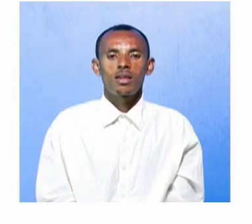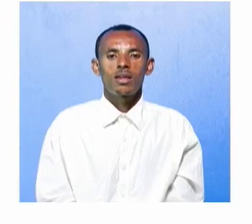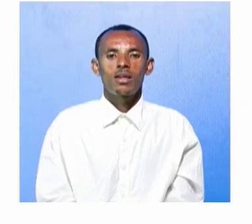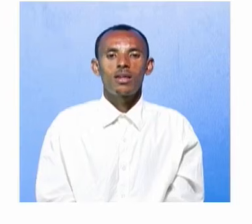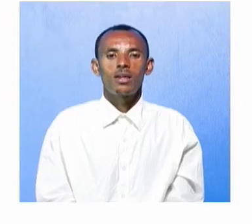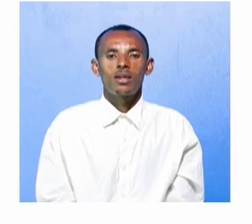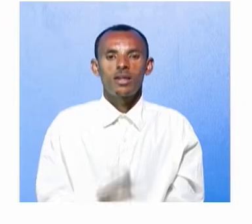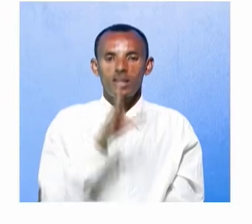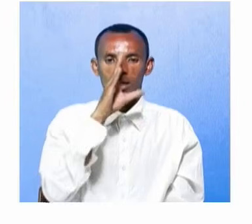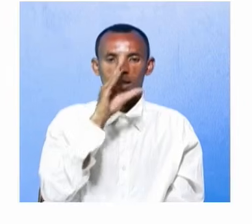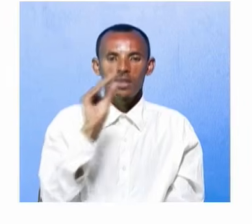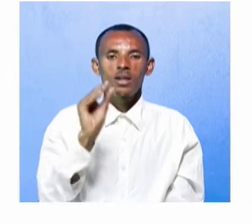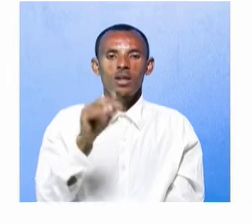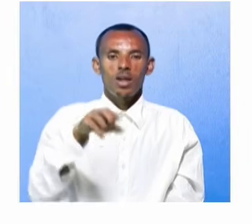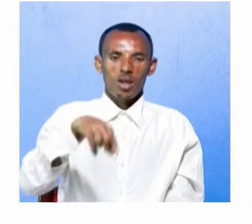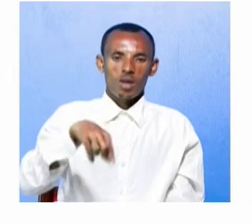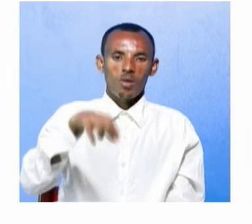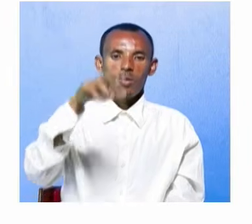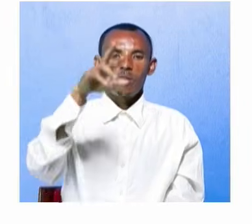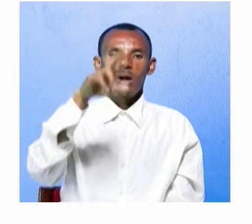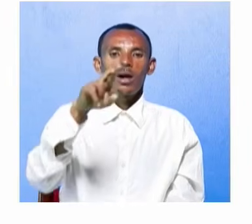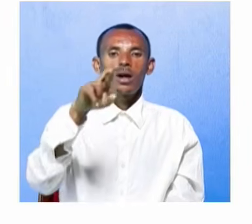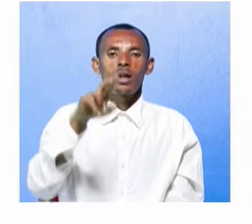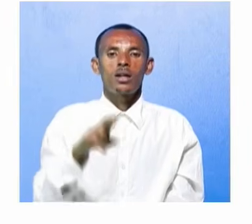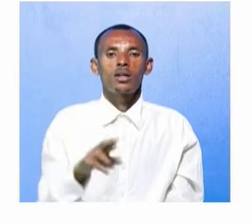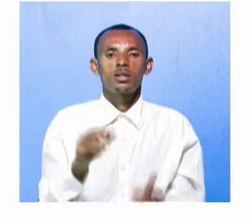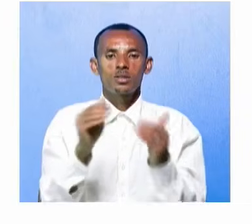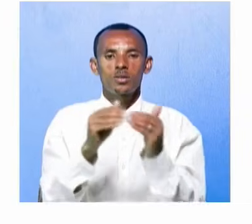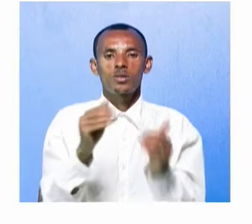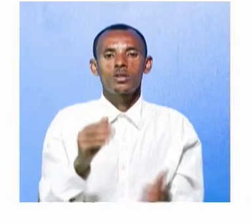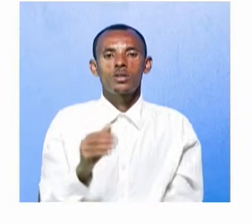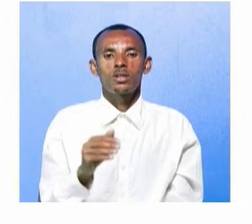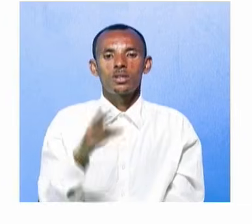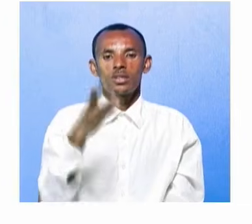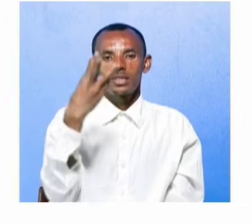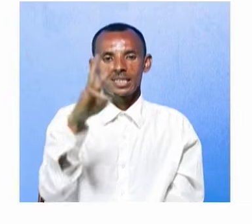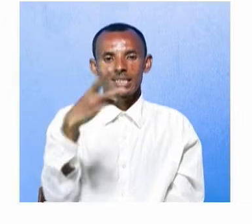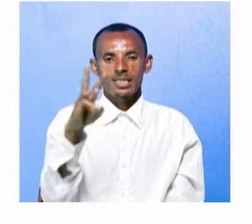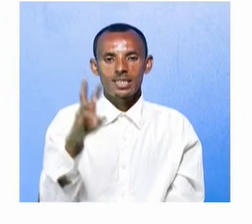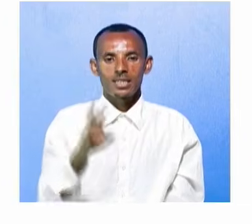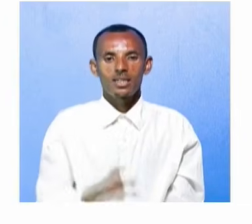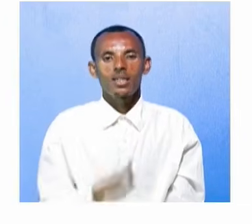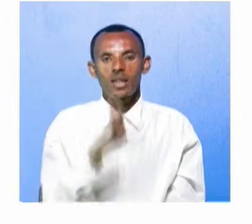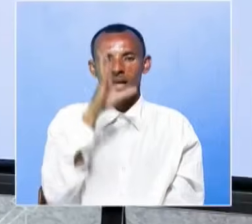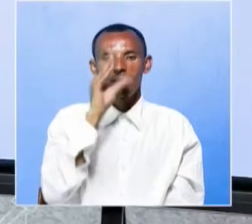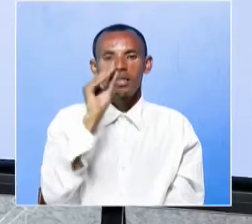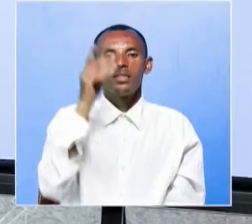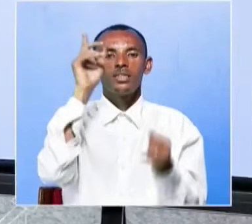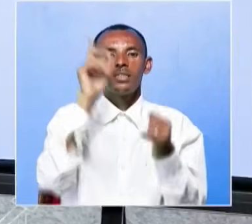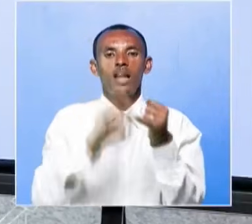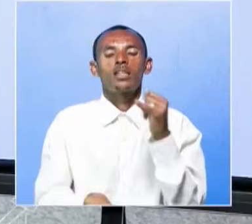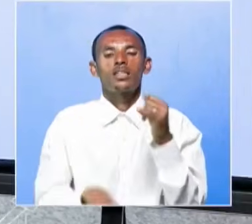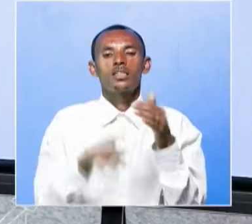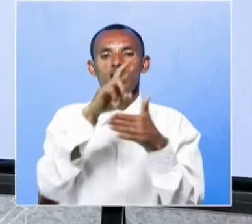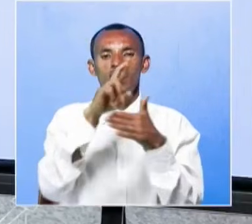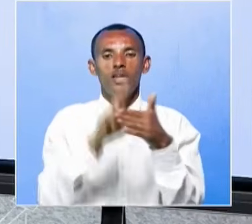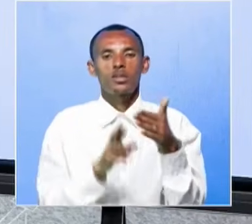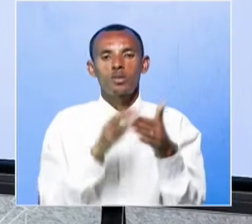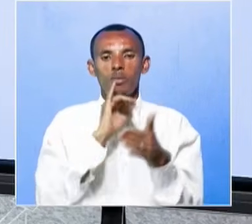8, and QR is 16, and the last ratio